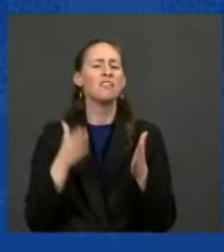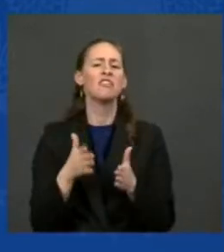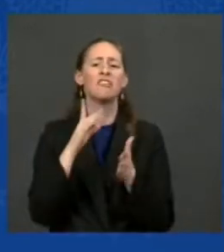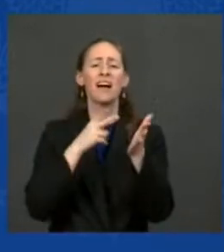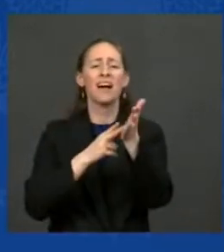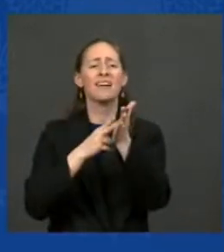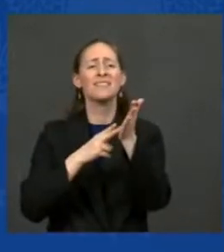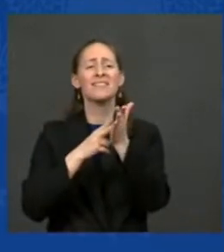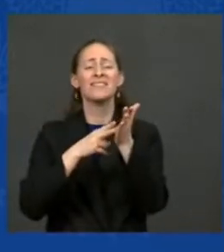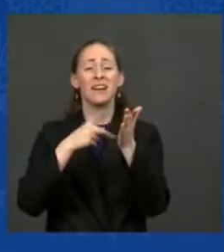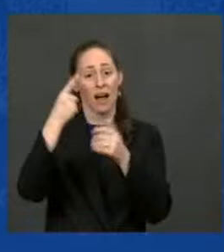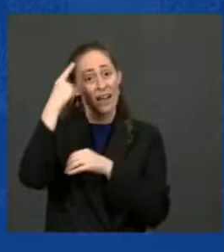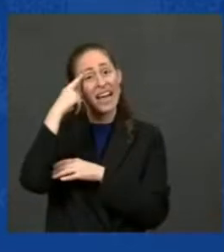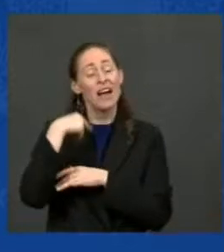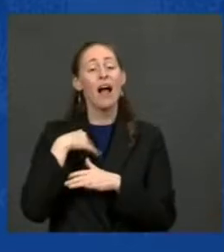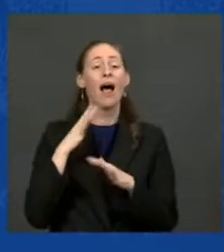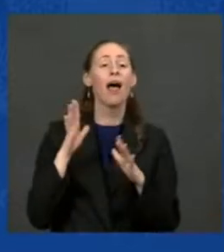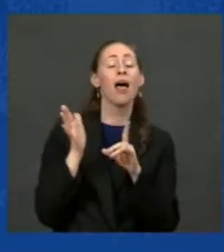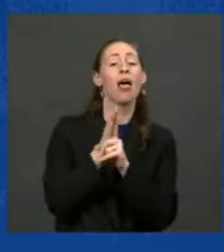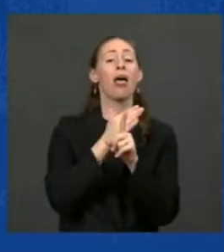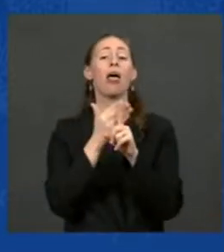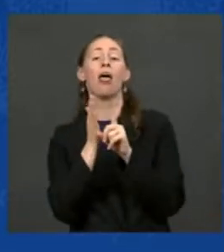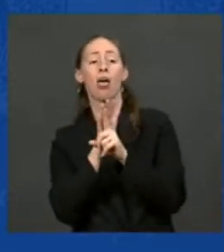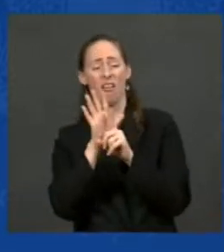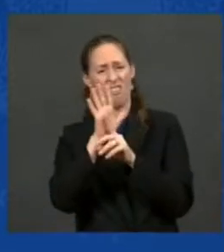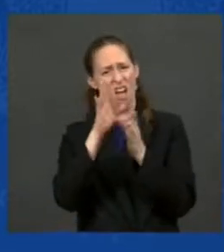That's a fact.